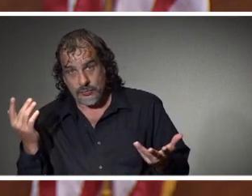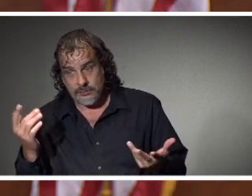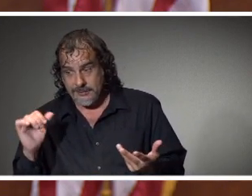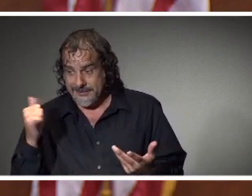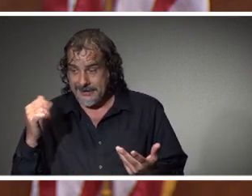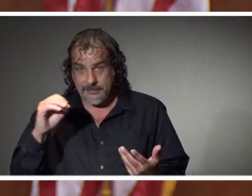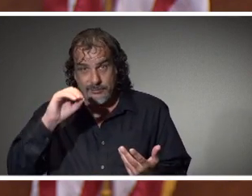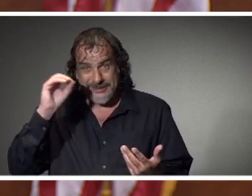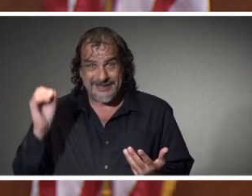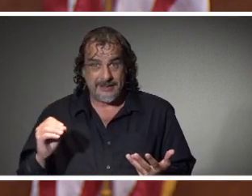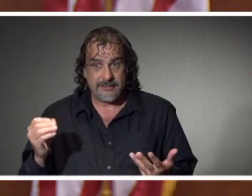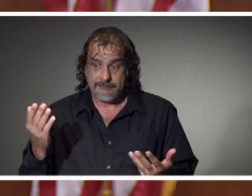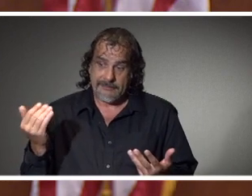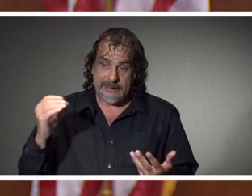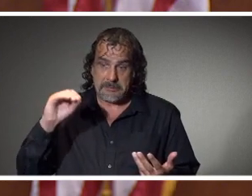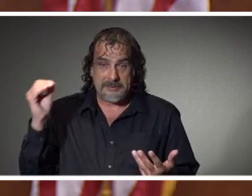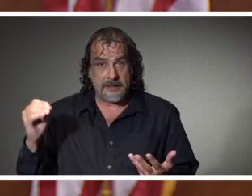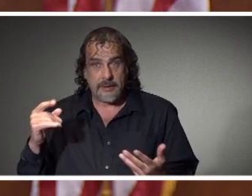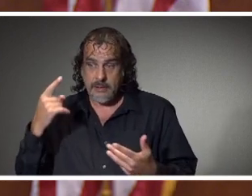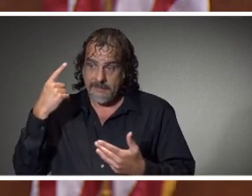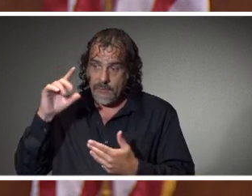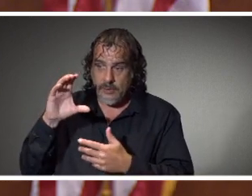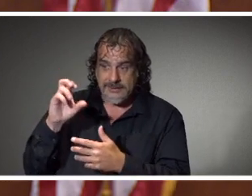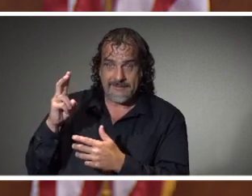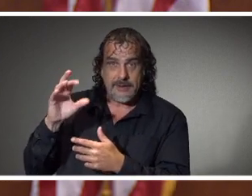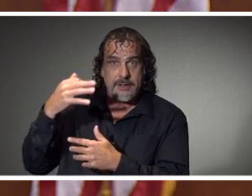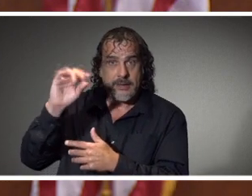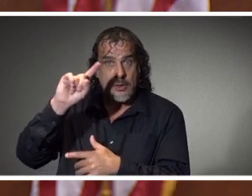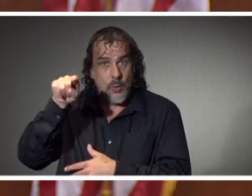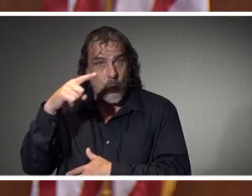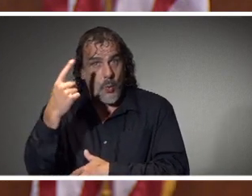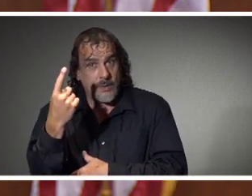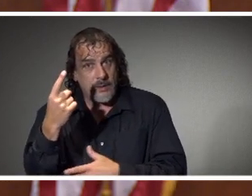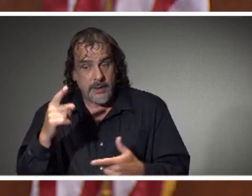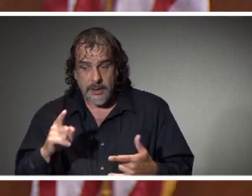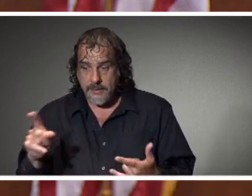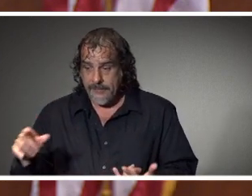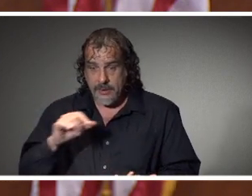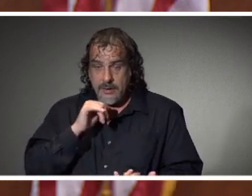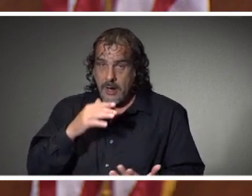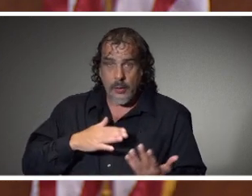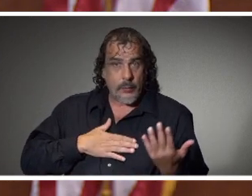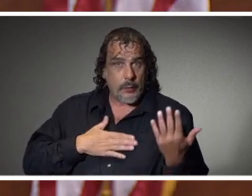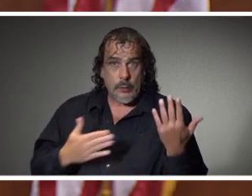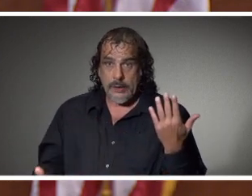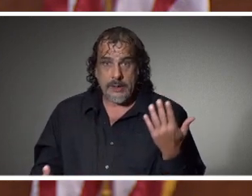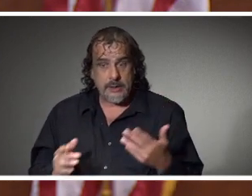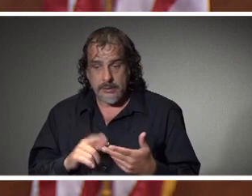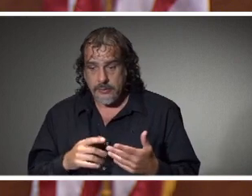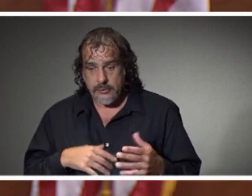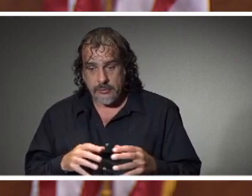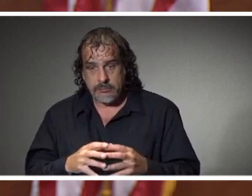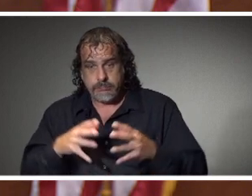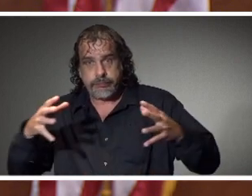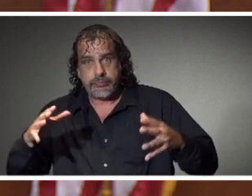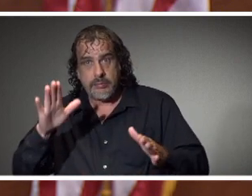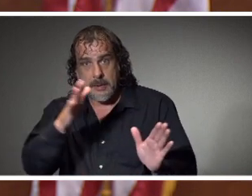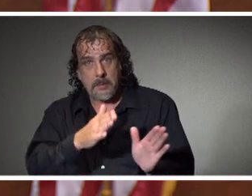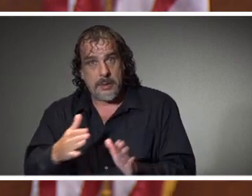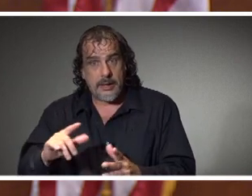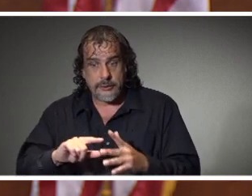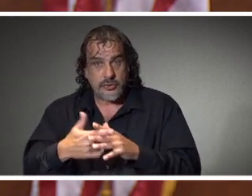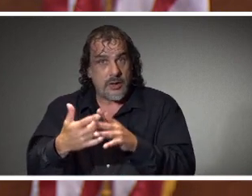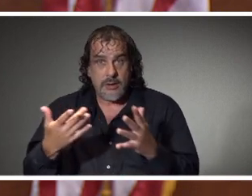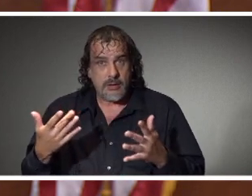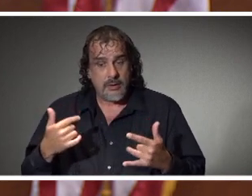capacity or 15% of their capacity for COVID patients, and they're not willing to enhance their surge capacity, then we're